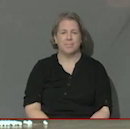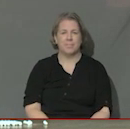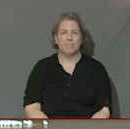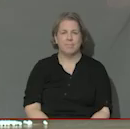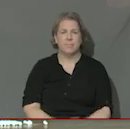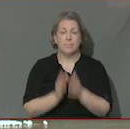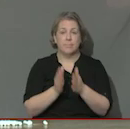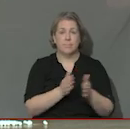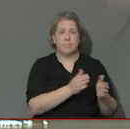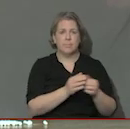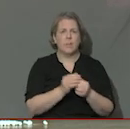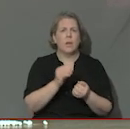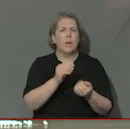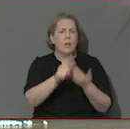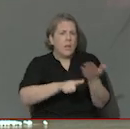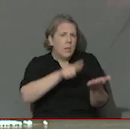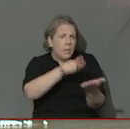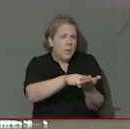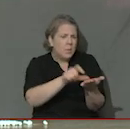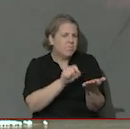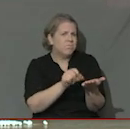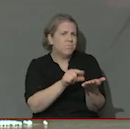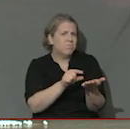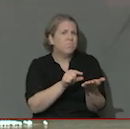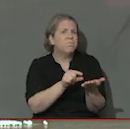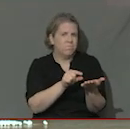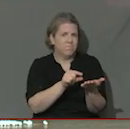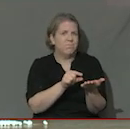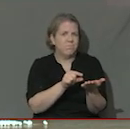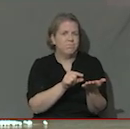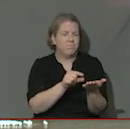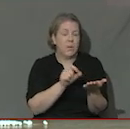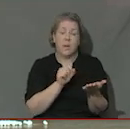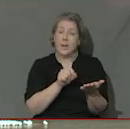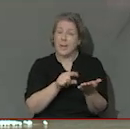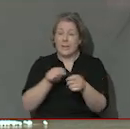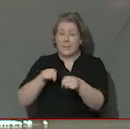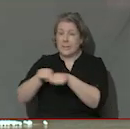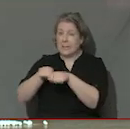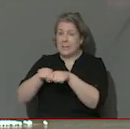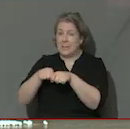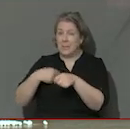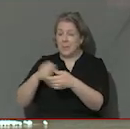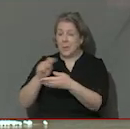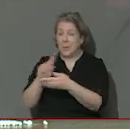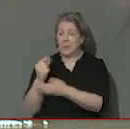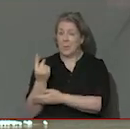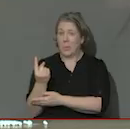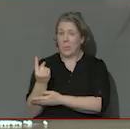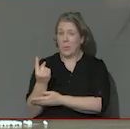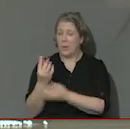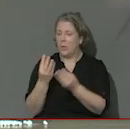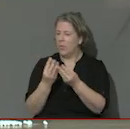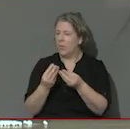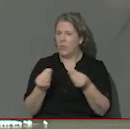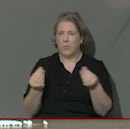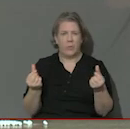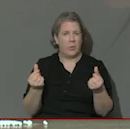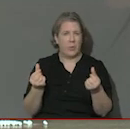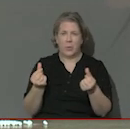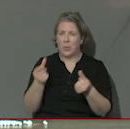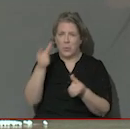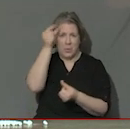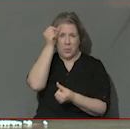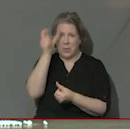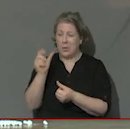Then they say the loan. This one in the Olympiad, I marked question 1. There were very few learners that got this one